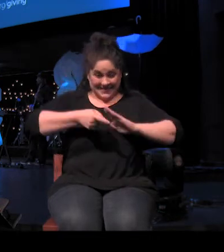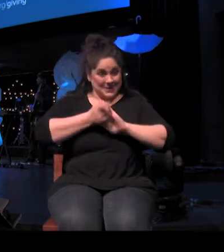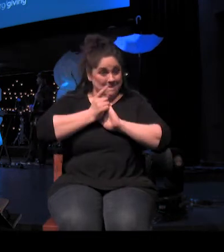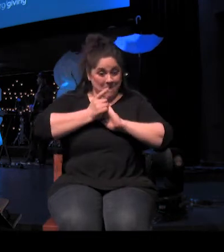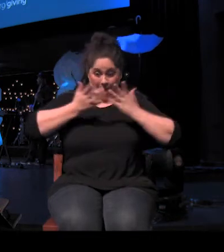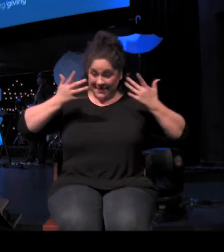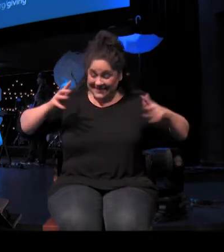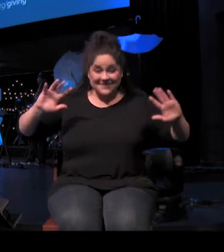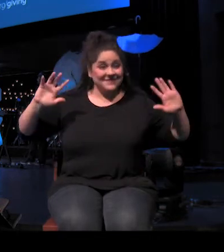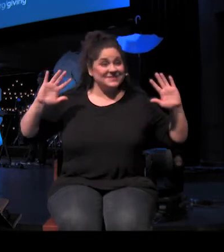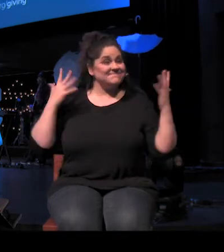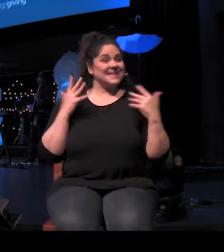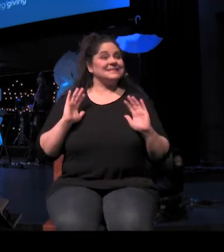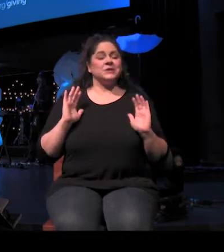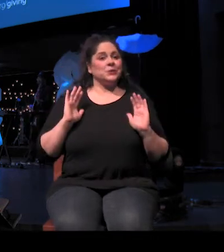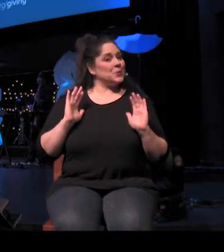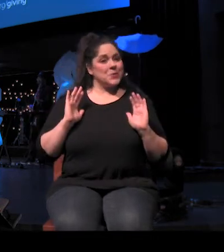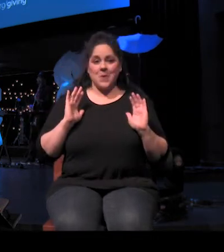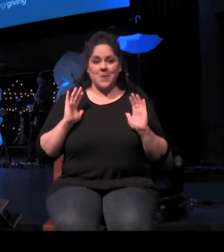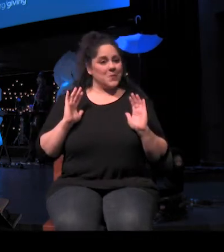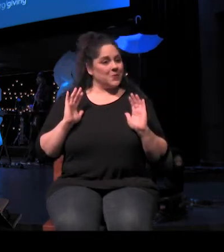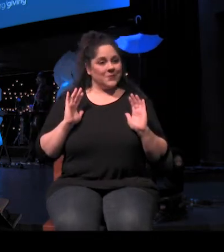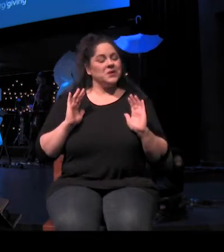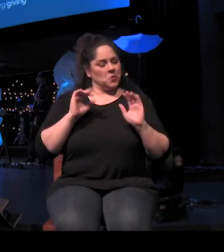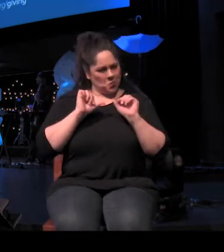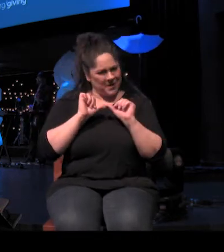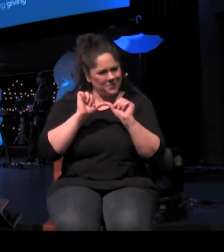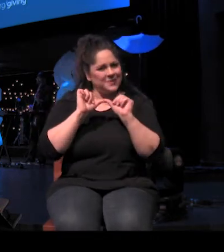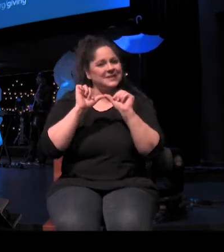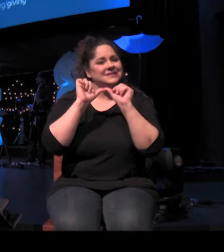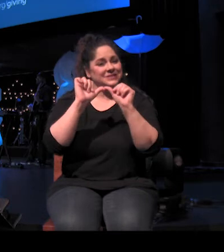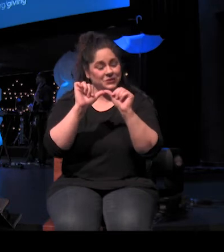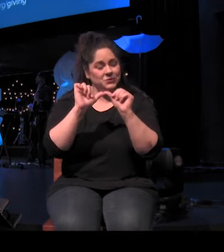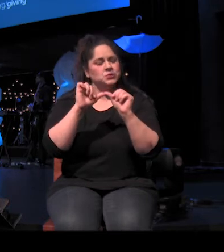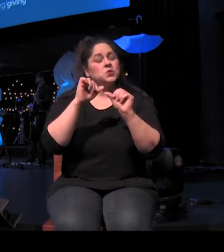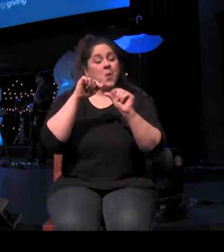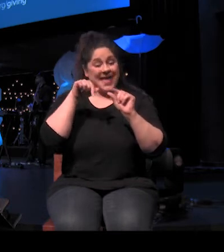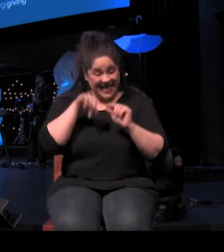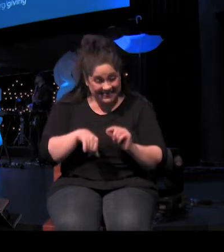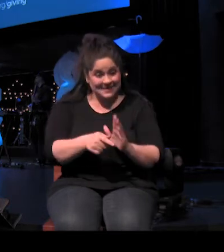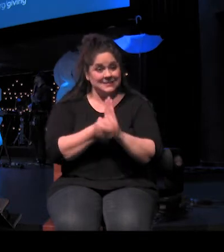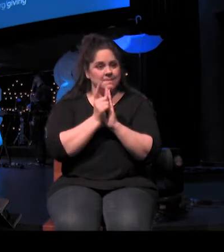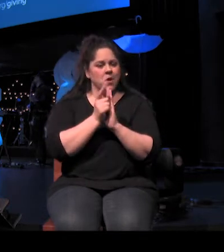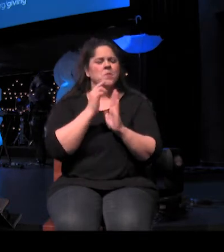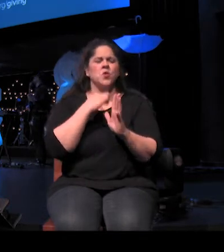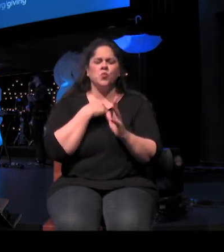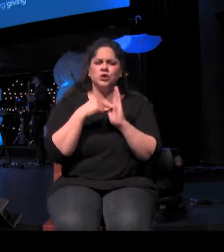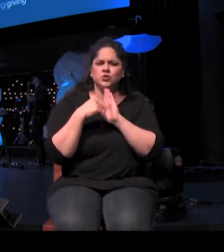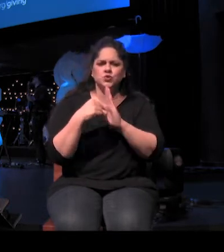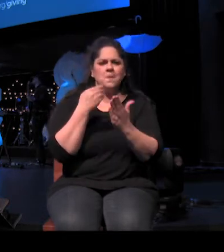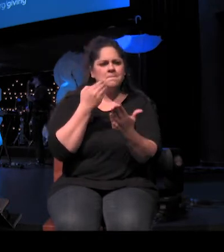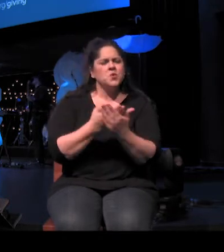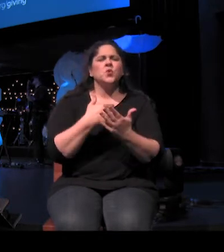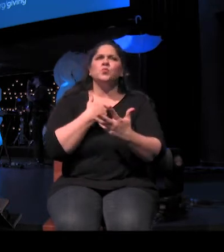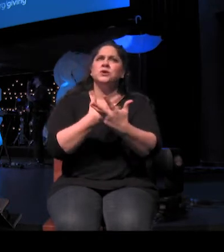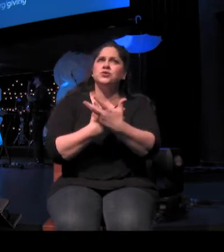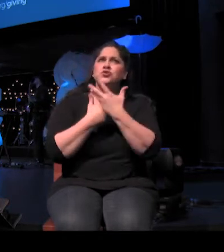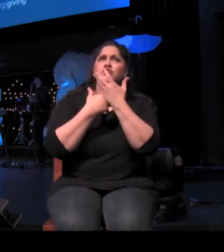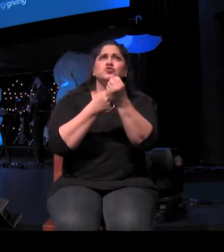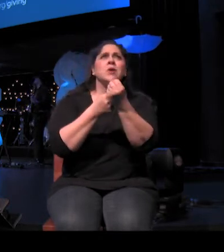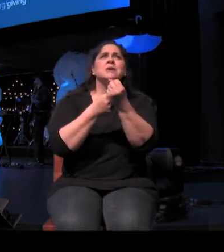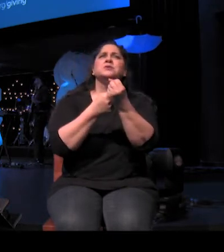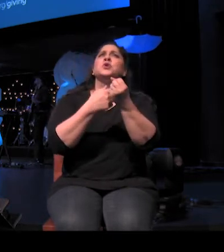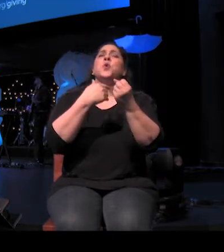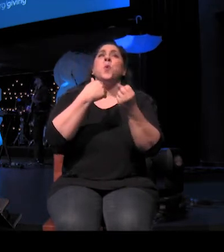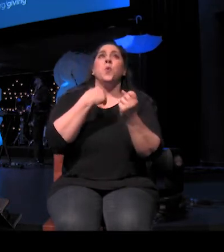but this moment is everything. And so we can show up and trust God that when we're faithfully planting seeds, He is going to grow a